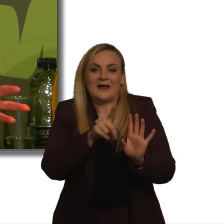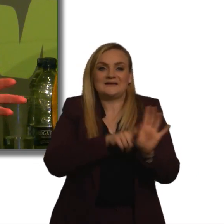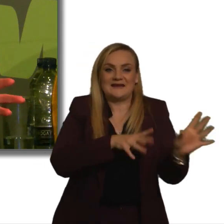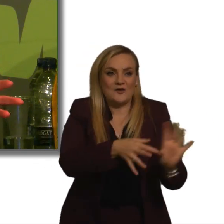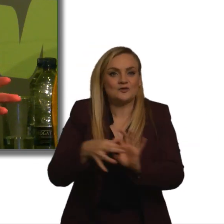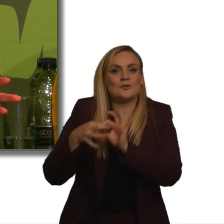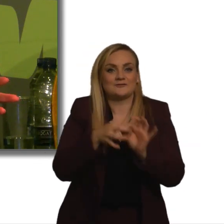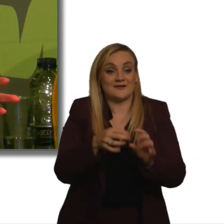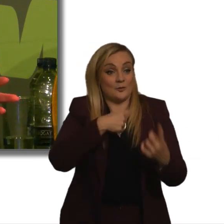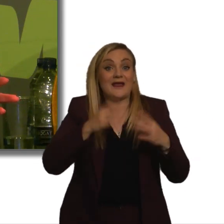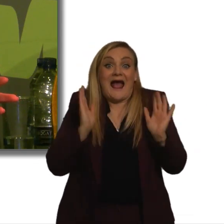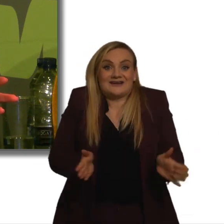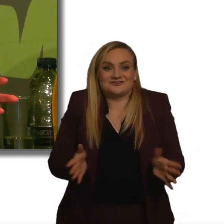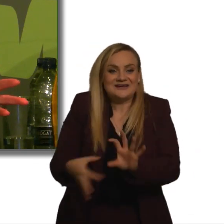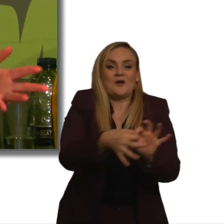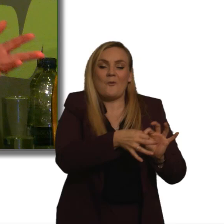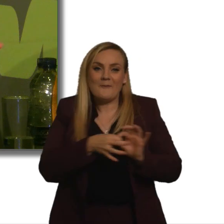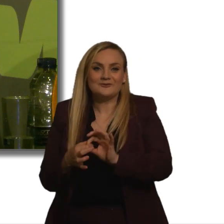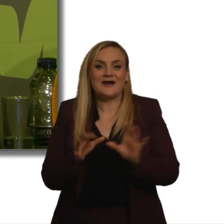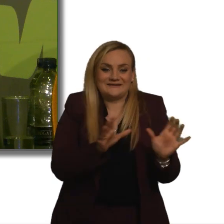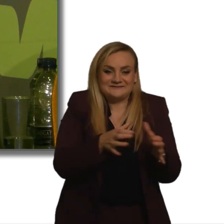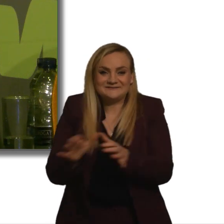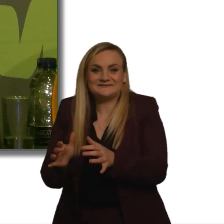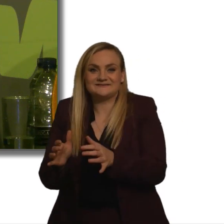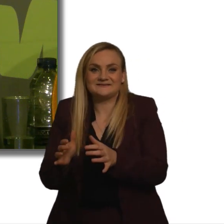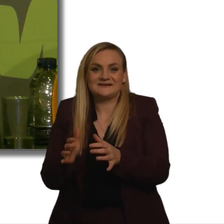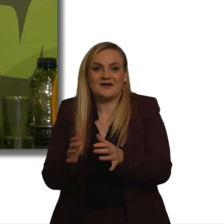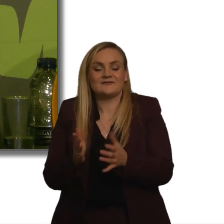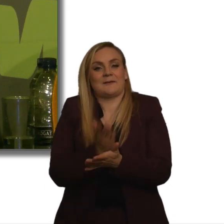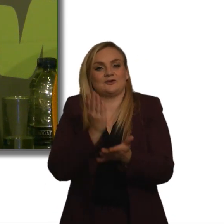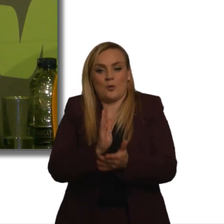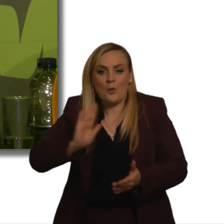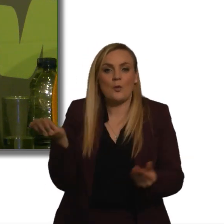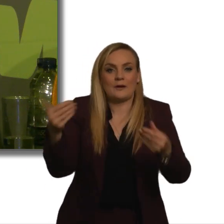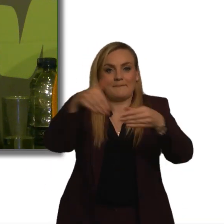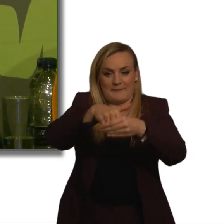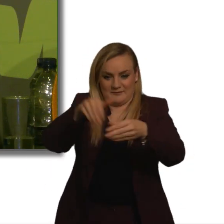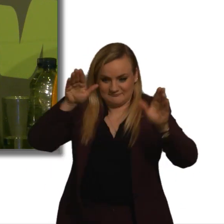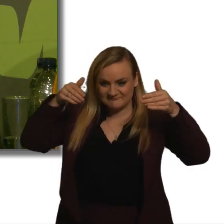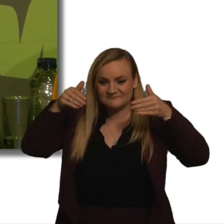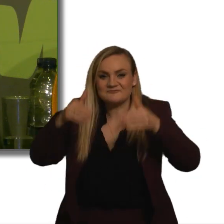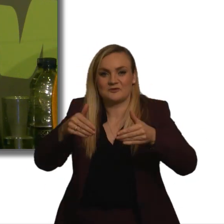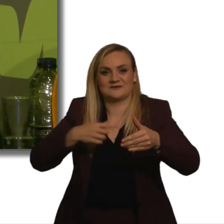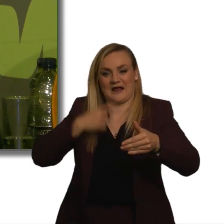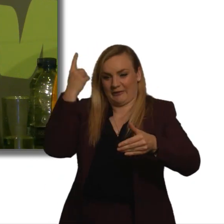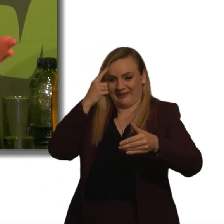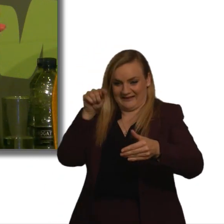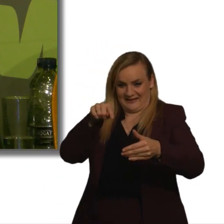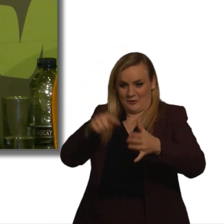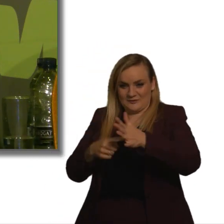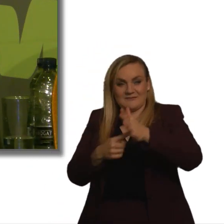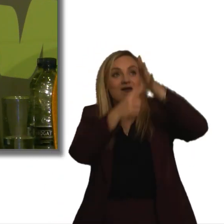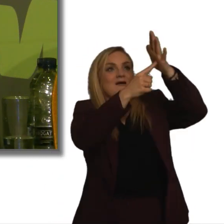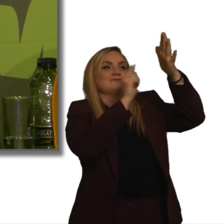actually do start to cooperate a bit more to truly put members at the heart of our thinking and actually